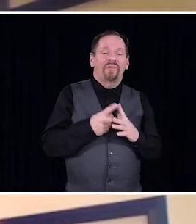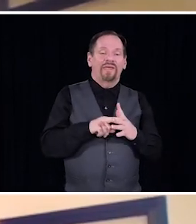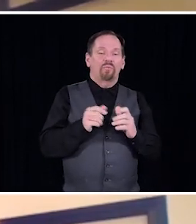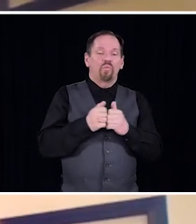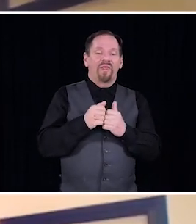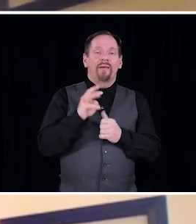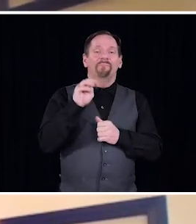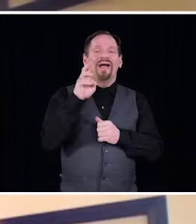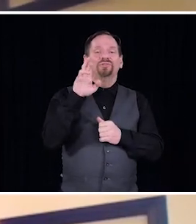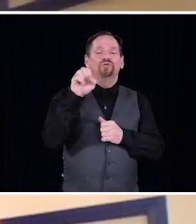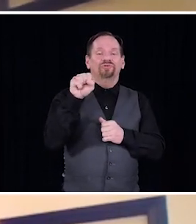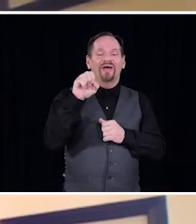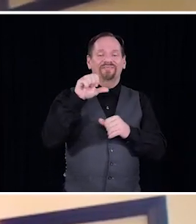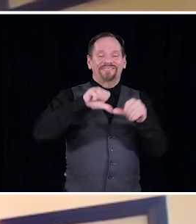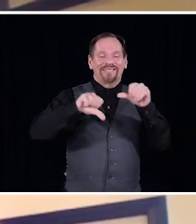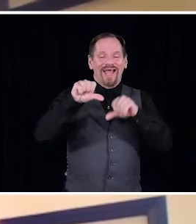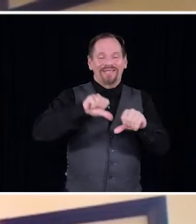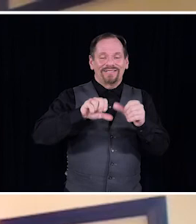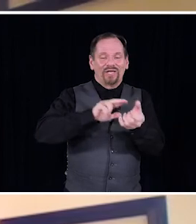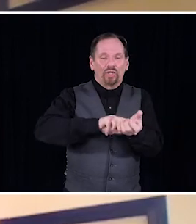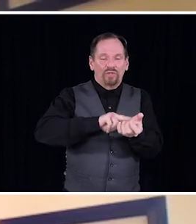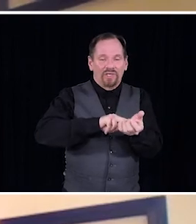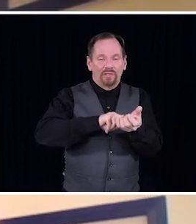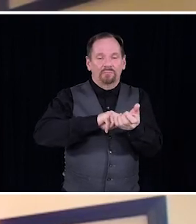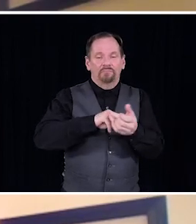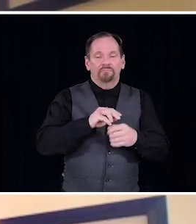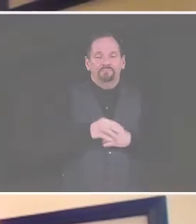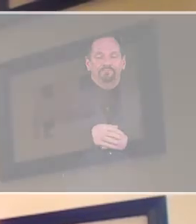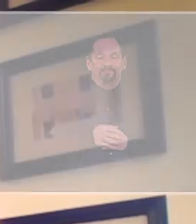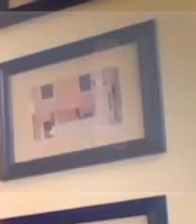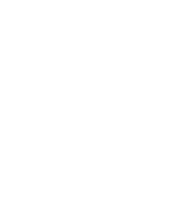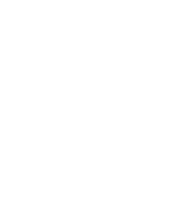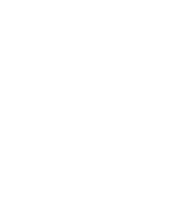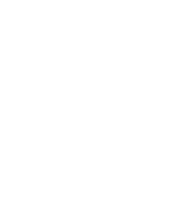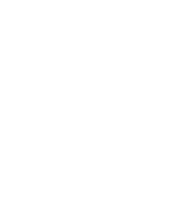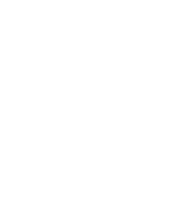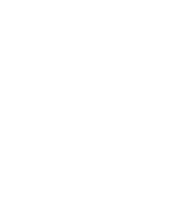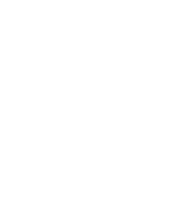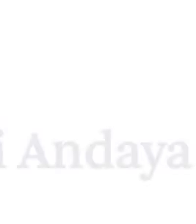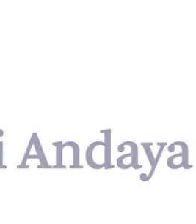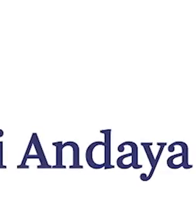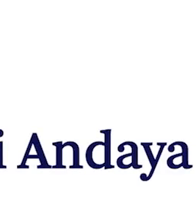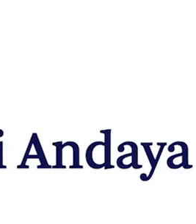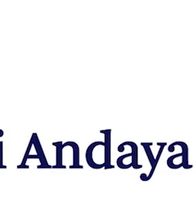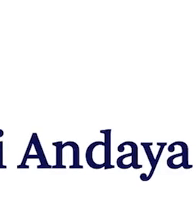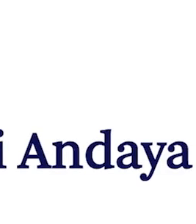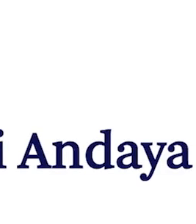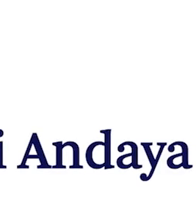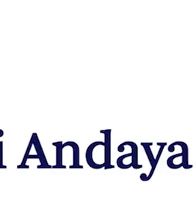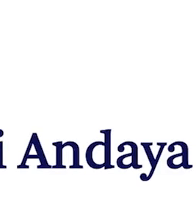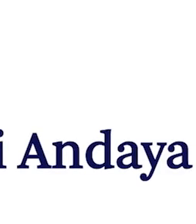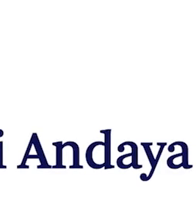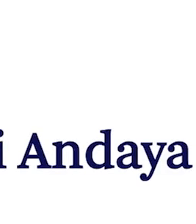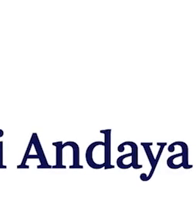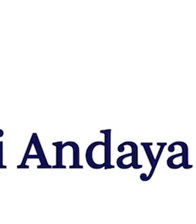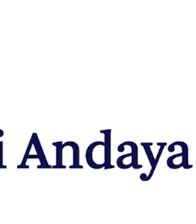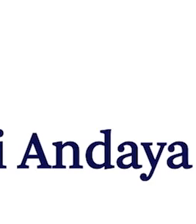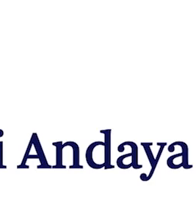our Master of Science in Nursing, Entry into Nursing students. Marie